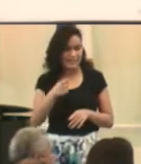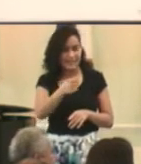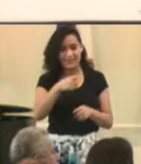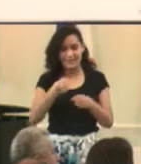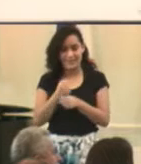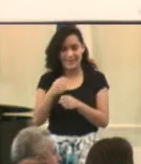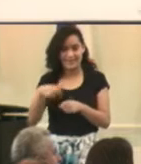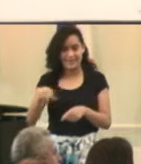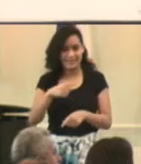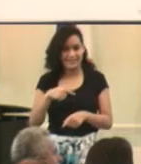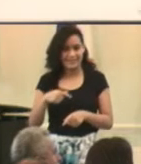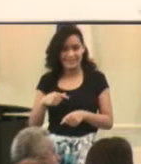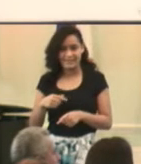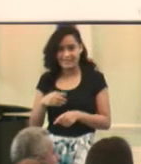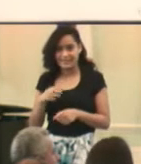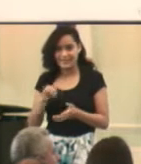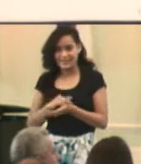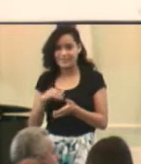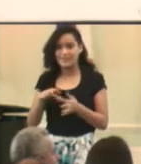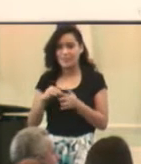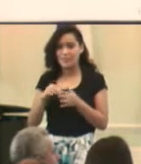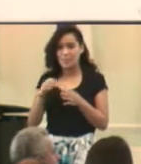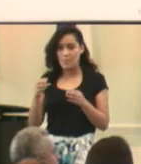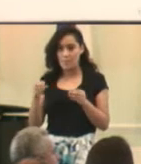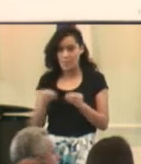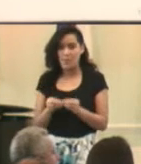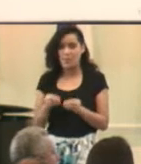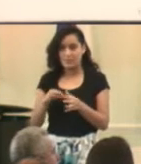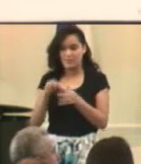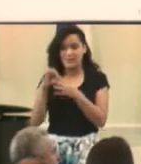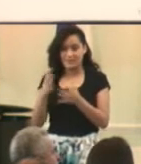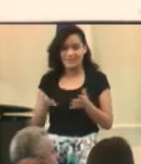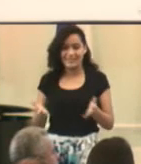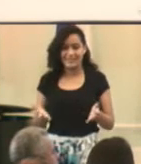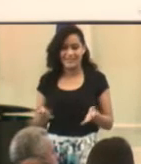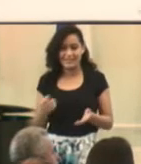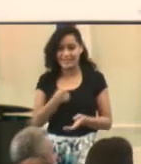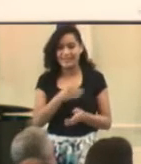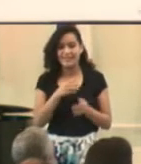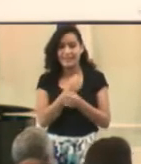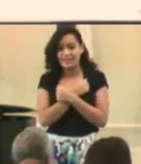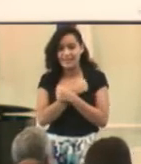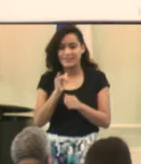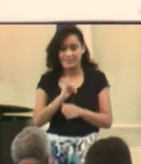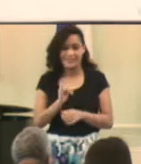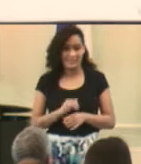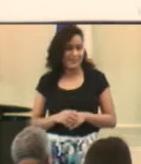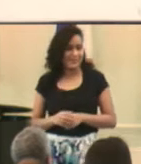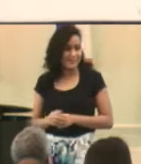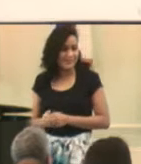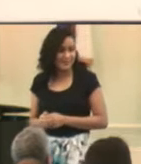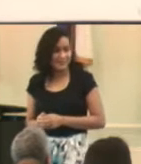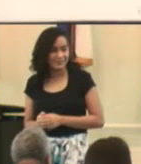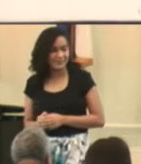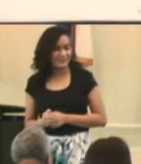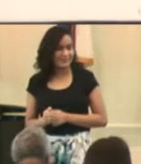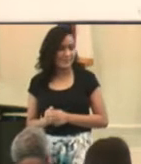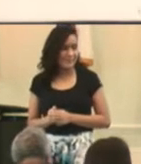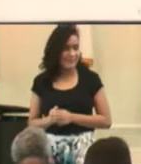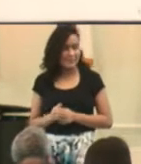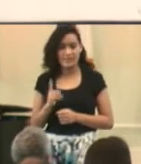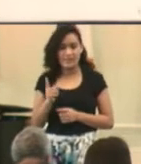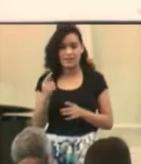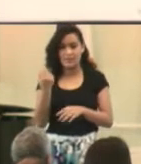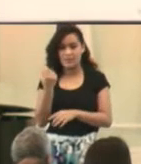And he made us. That's the most special thing. Yeah. And he loves us, right? Okay.